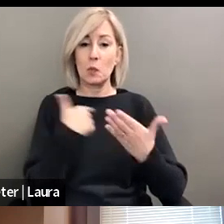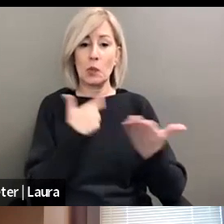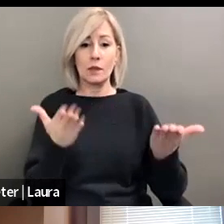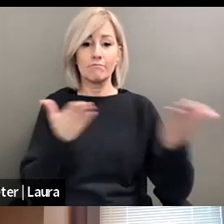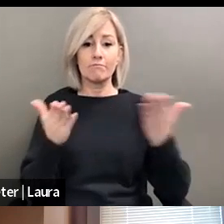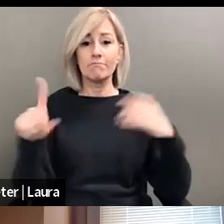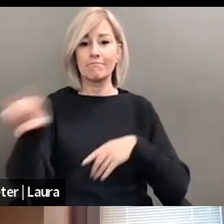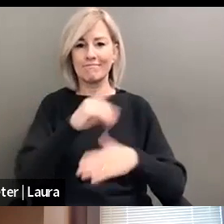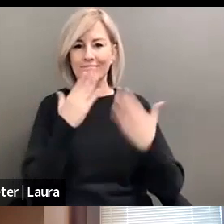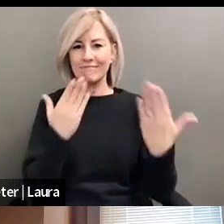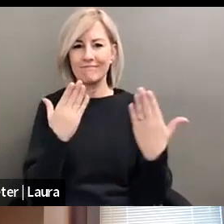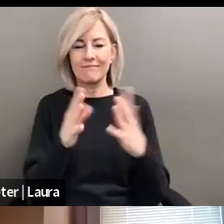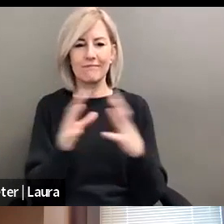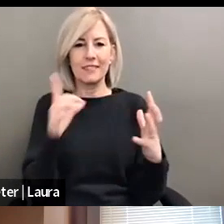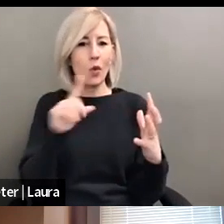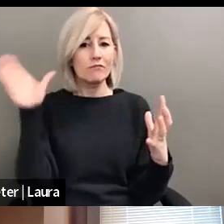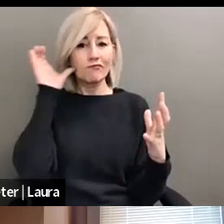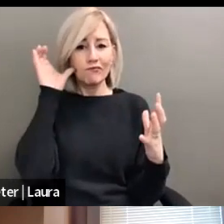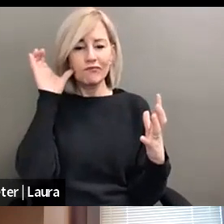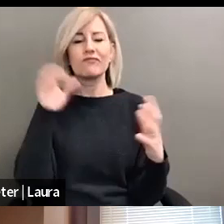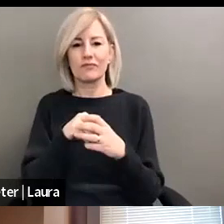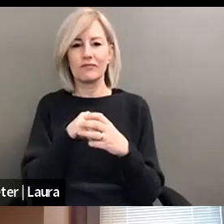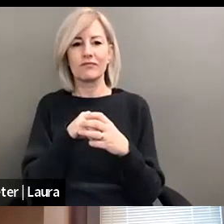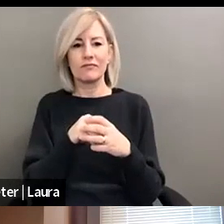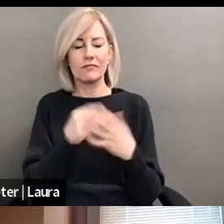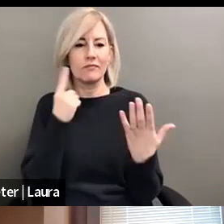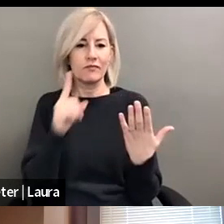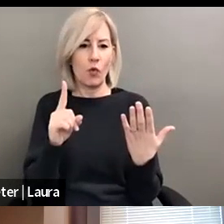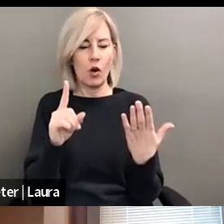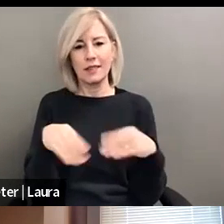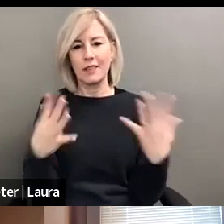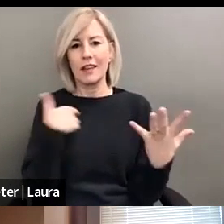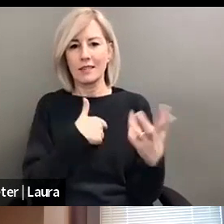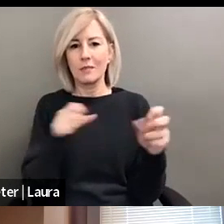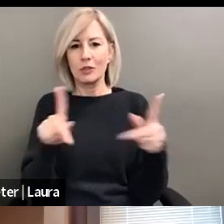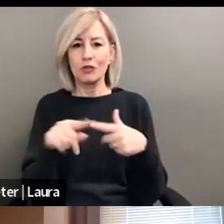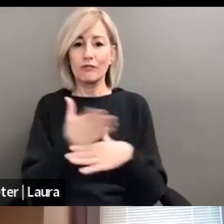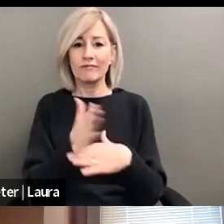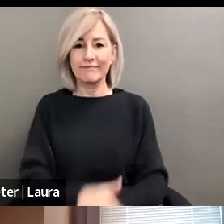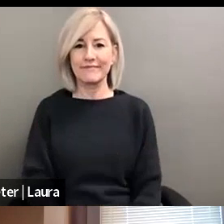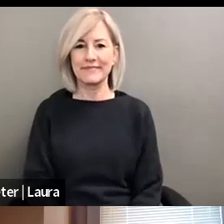you. So thank you so much for listening and for giving us this opportunity to share.